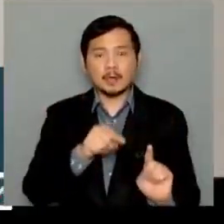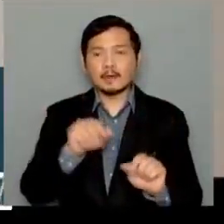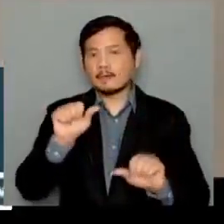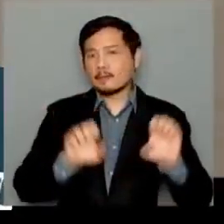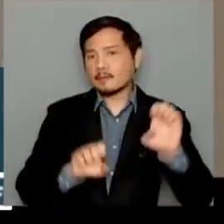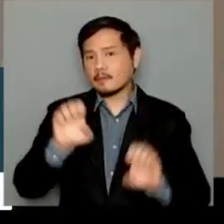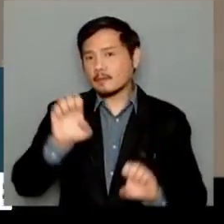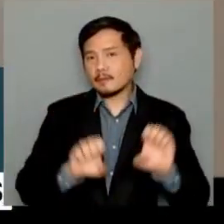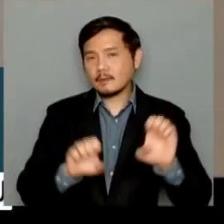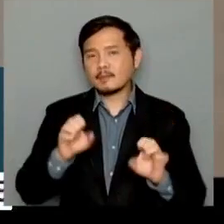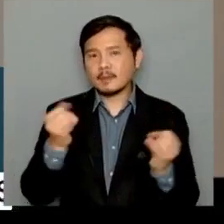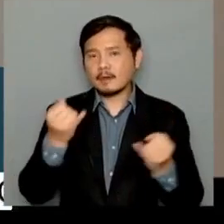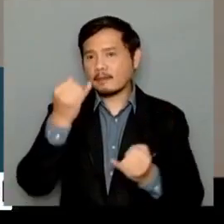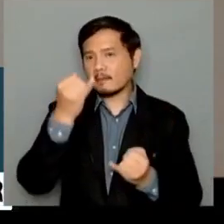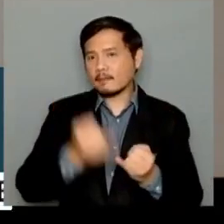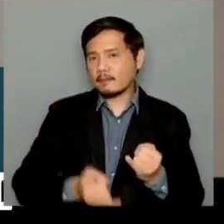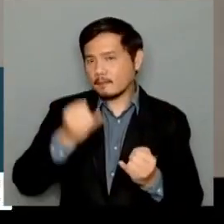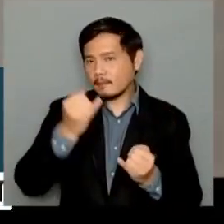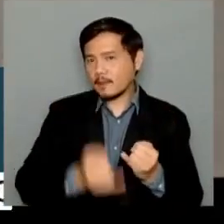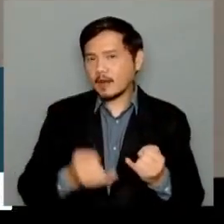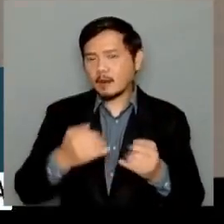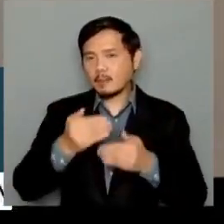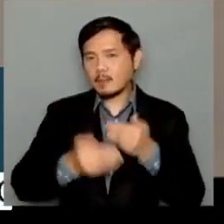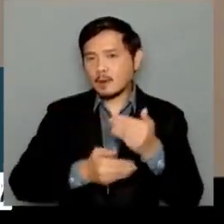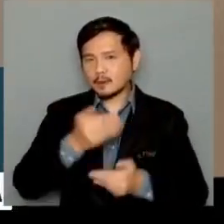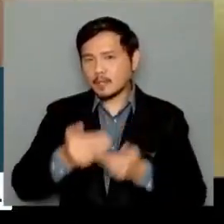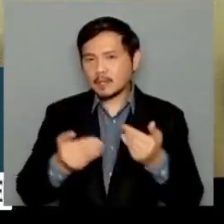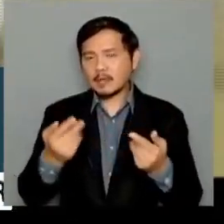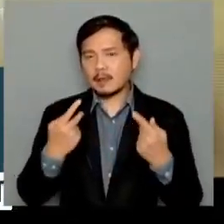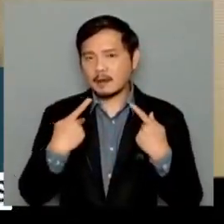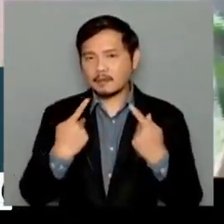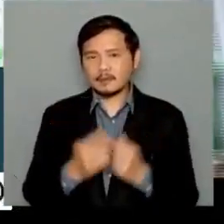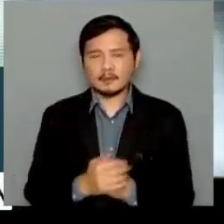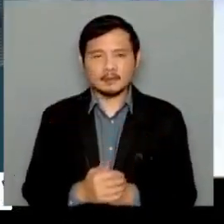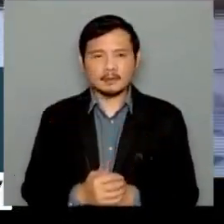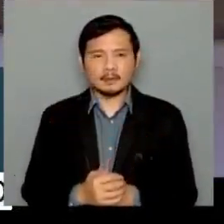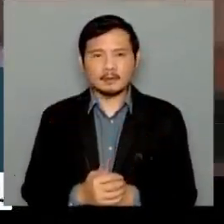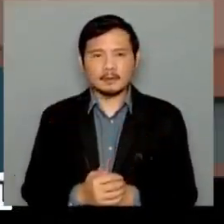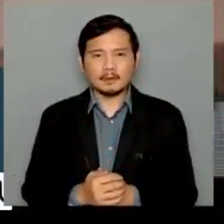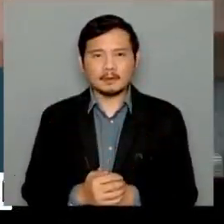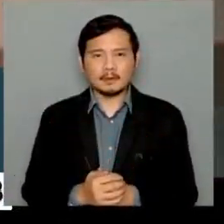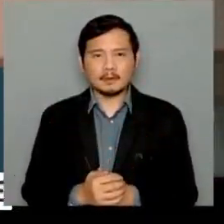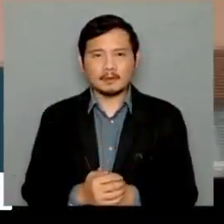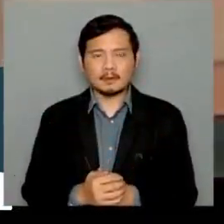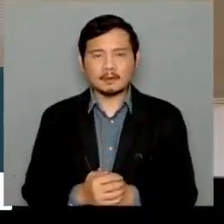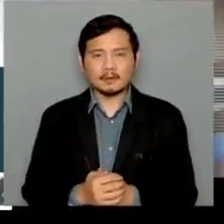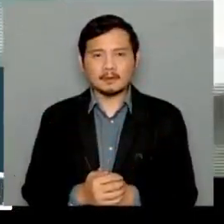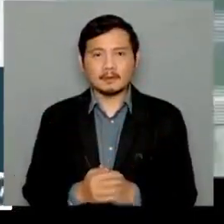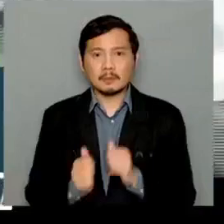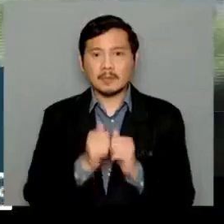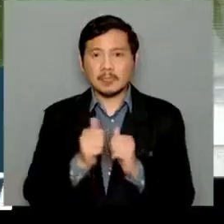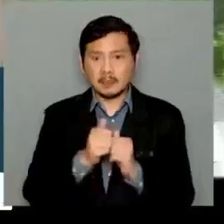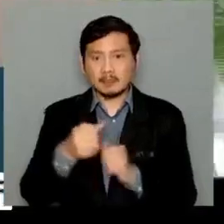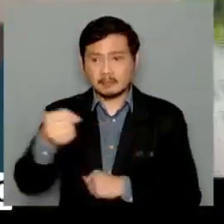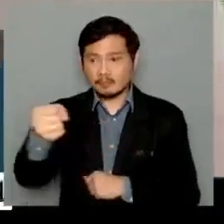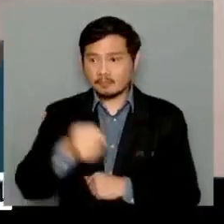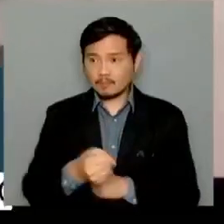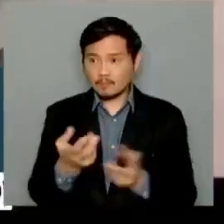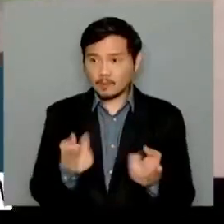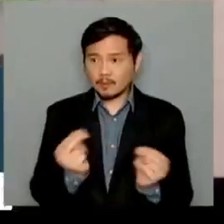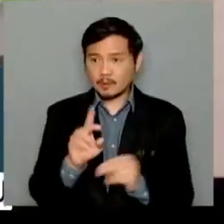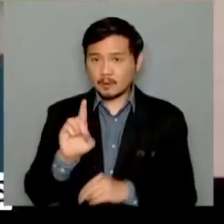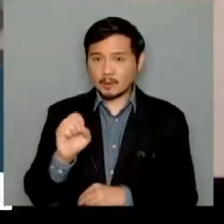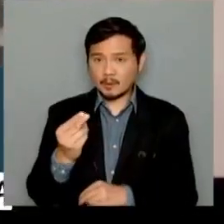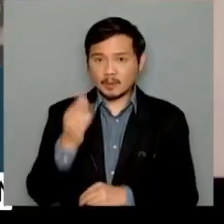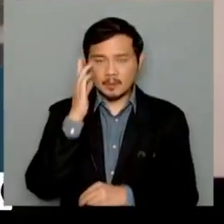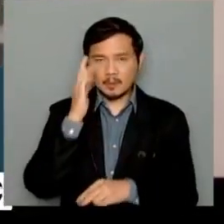final stage and that she doesn't think that these appointments would be too long coming. And this is what the Secretary said